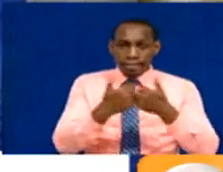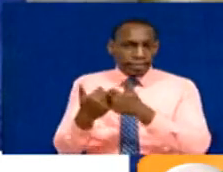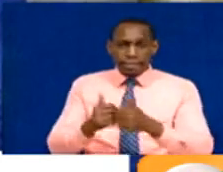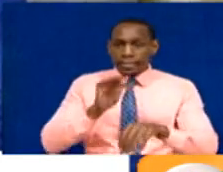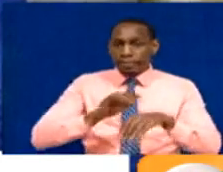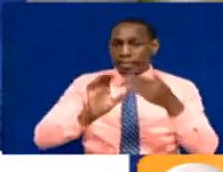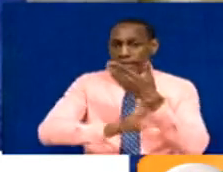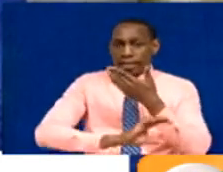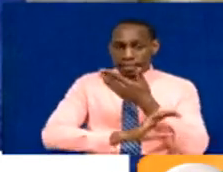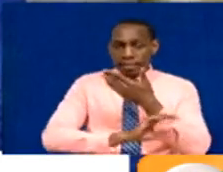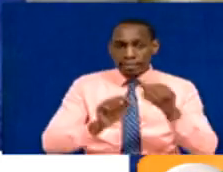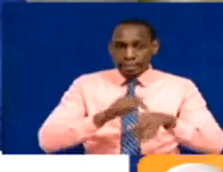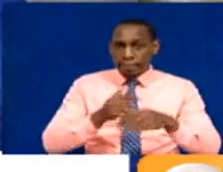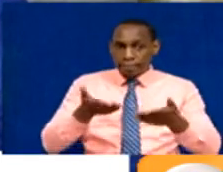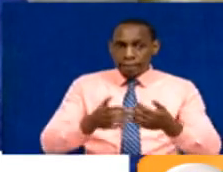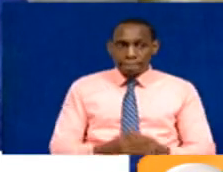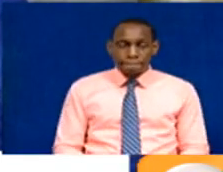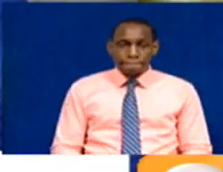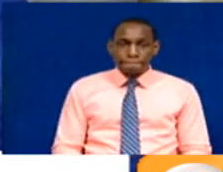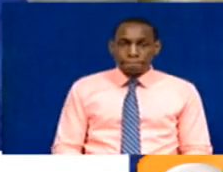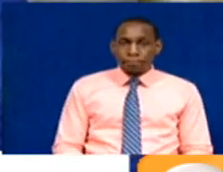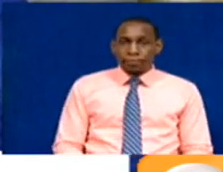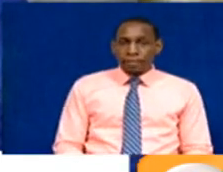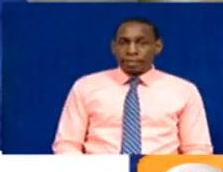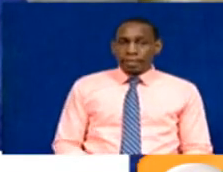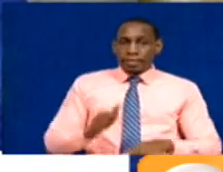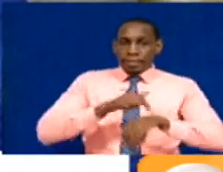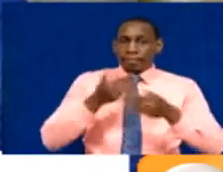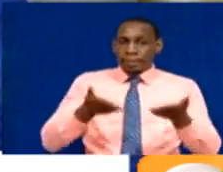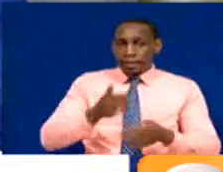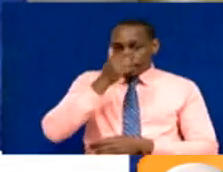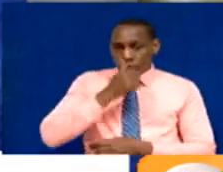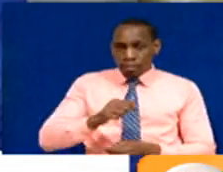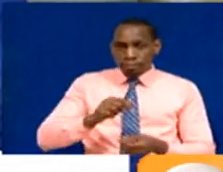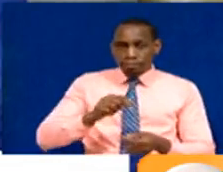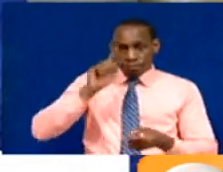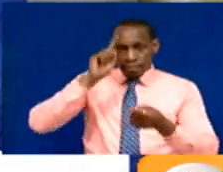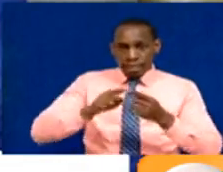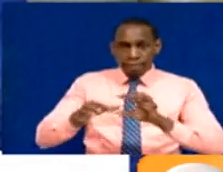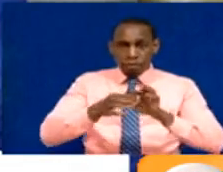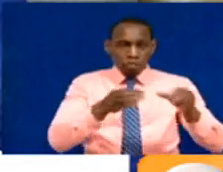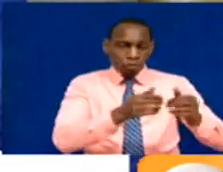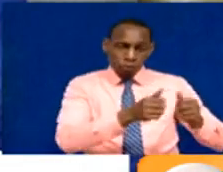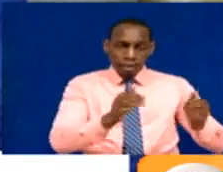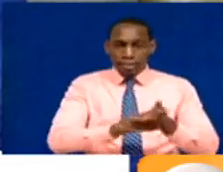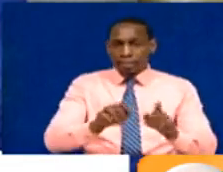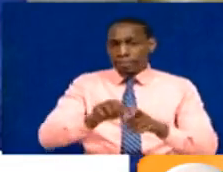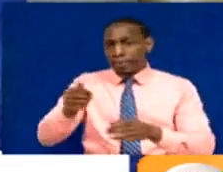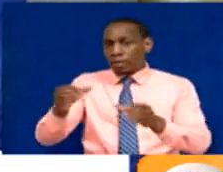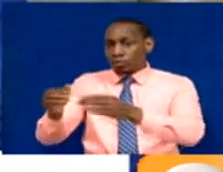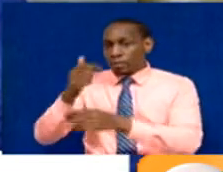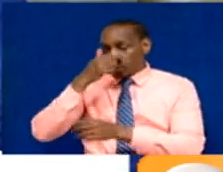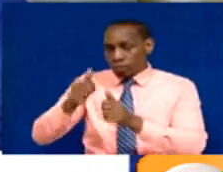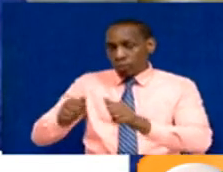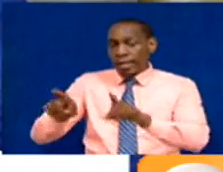facing this country up to now. So for now, I wish the Azimio well. I wish the other formations well